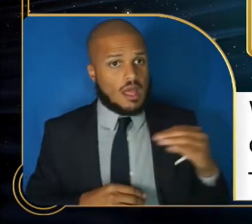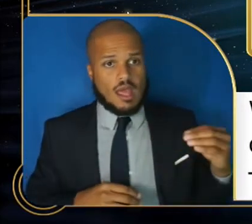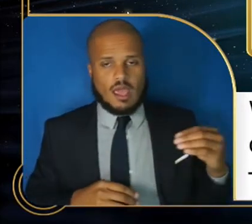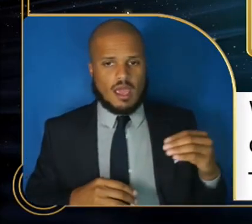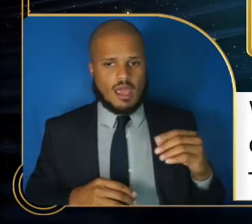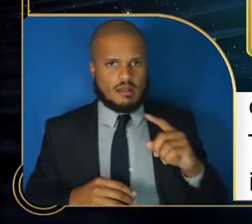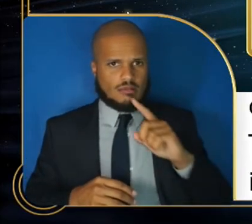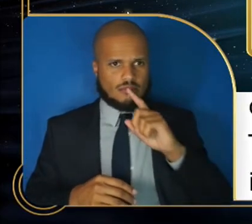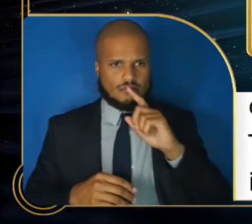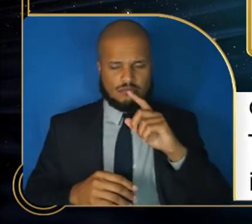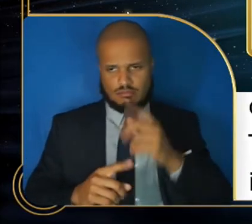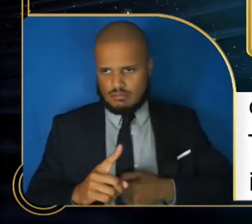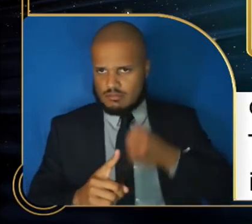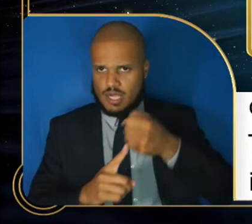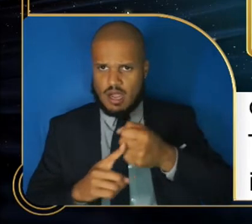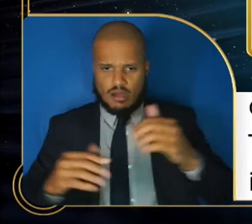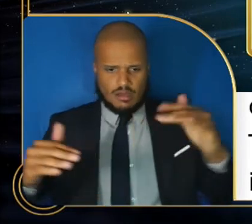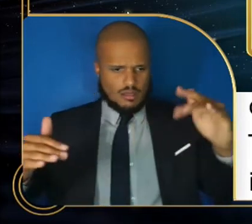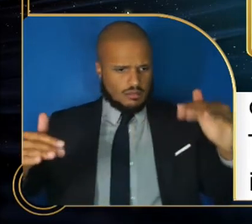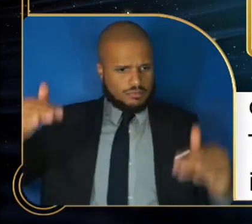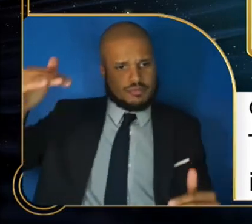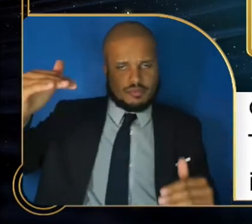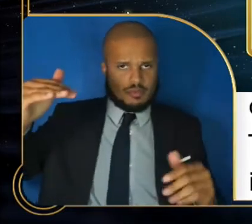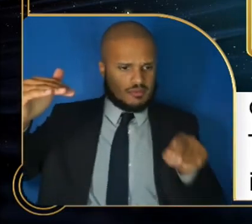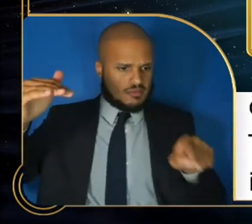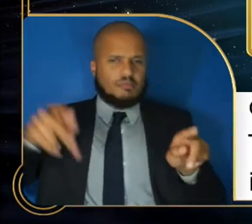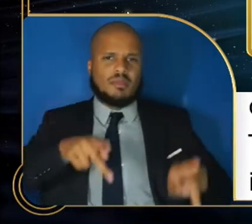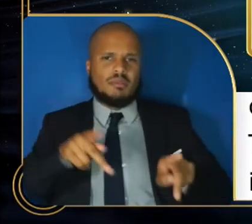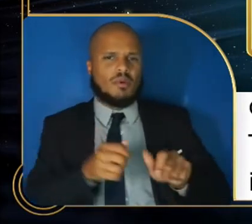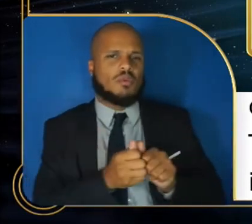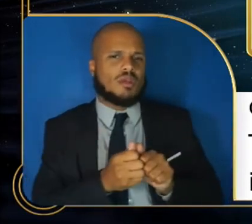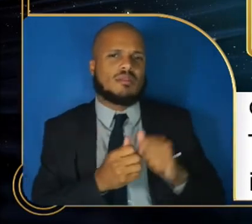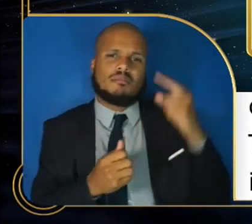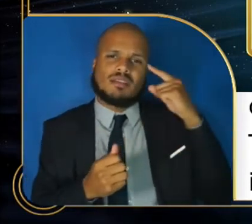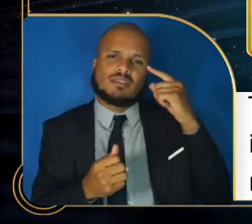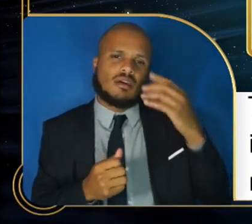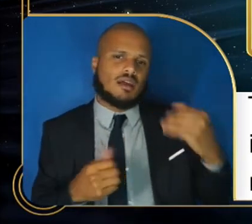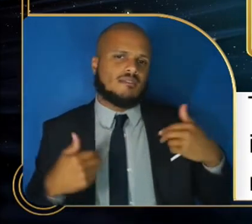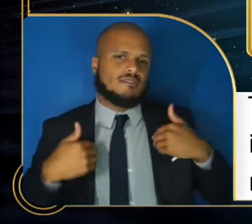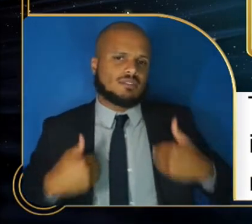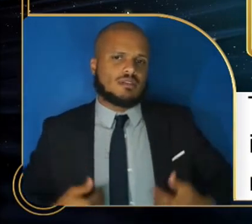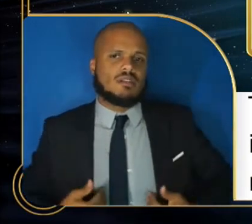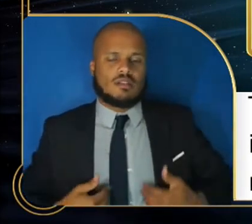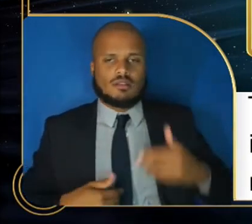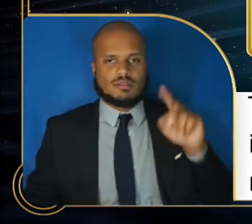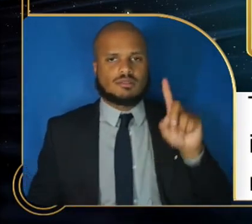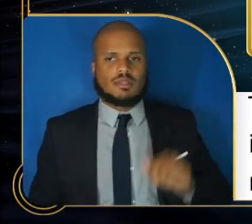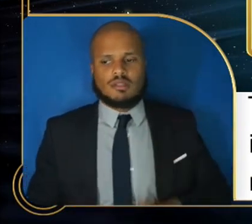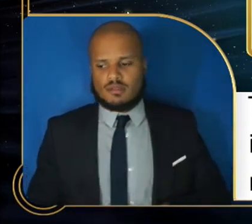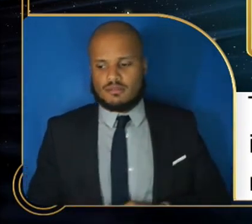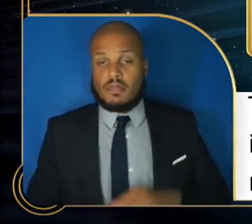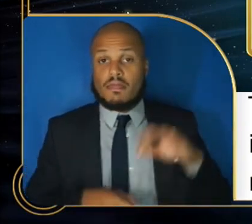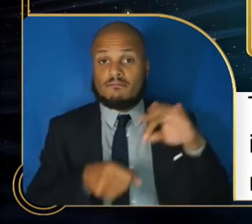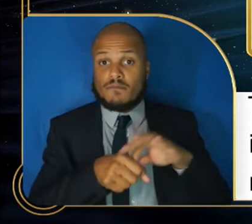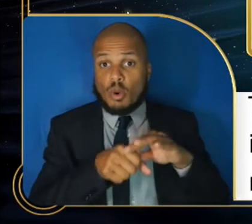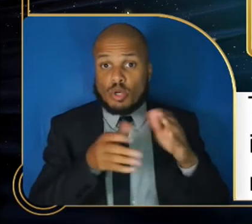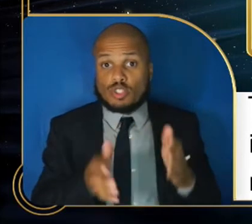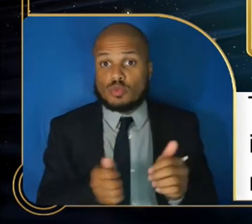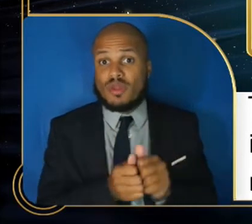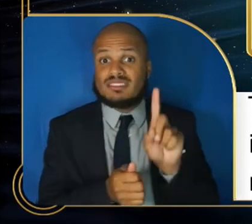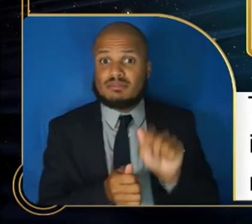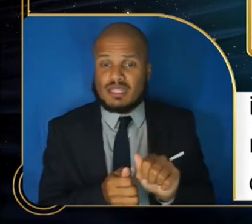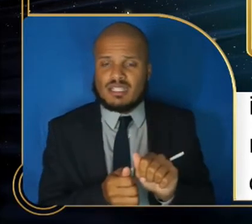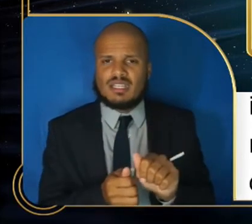disproportionately impacted people with mental and physical disabilities. Voters with disabilities are